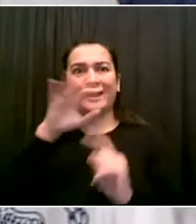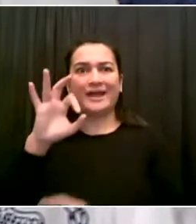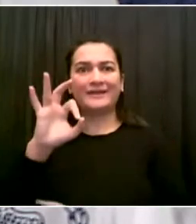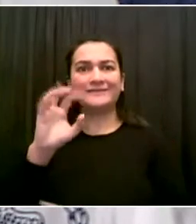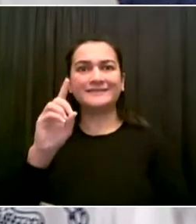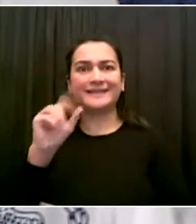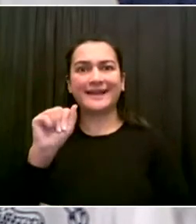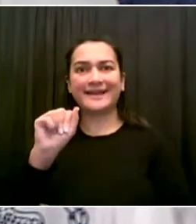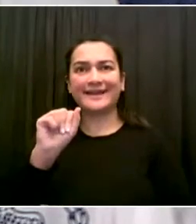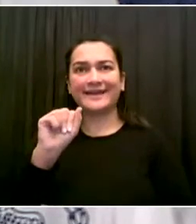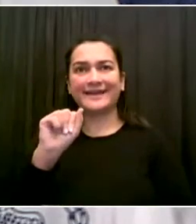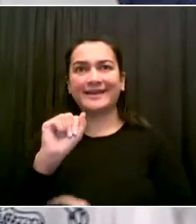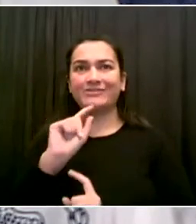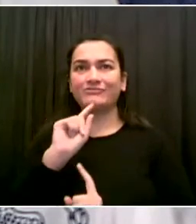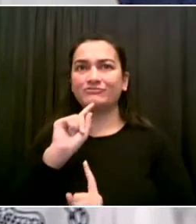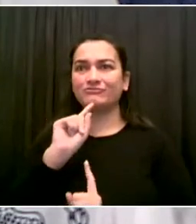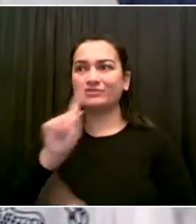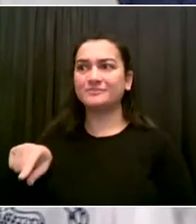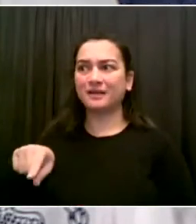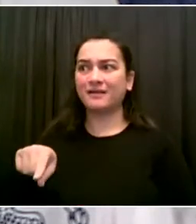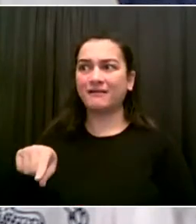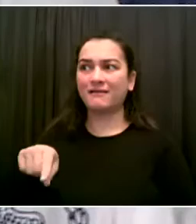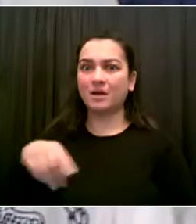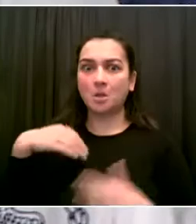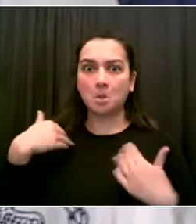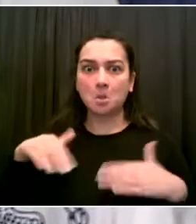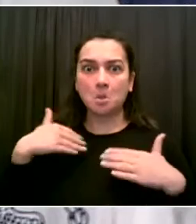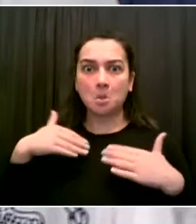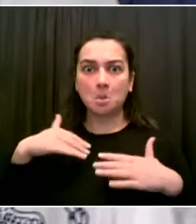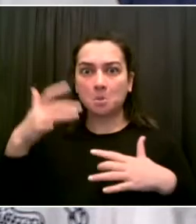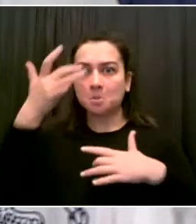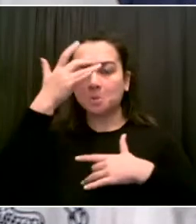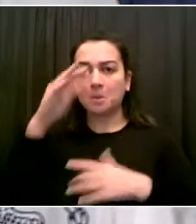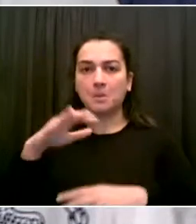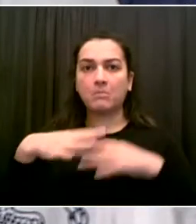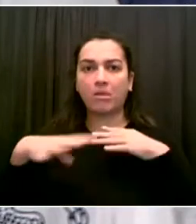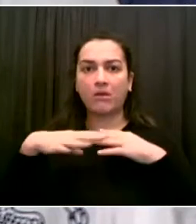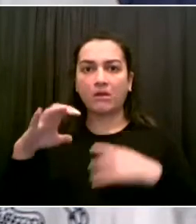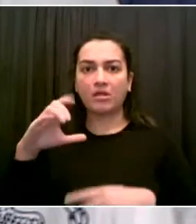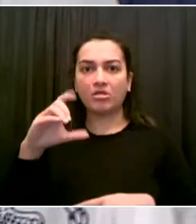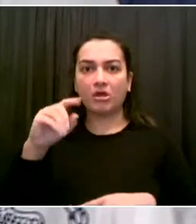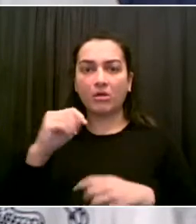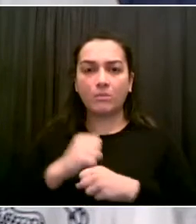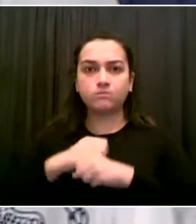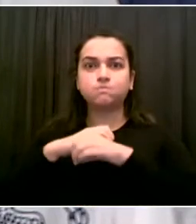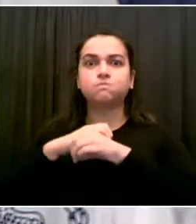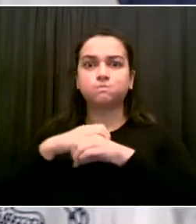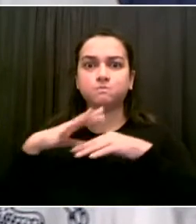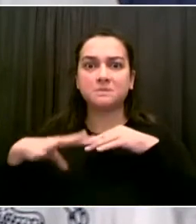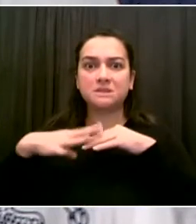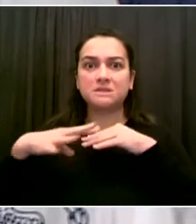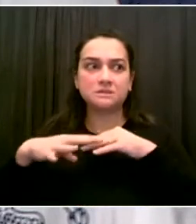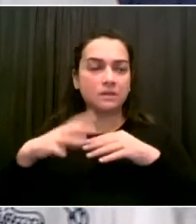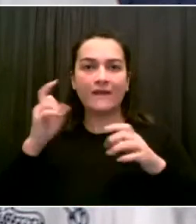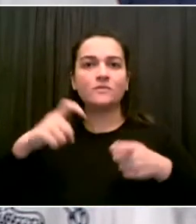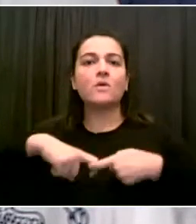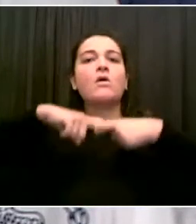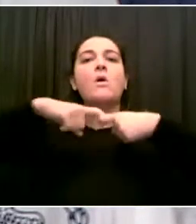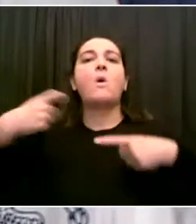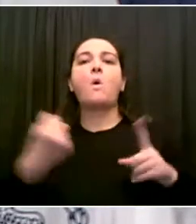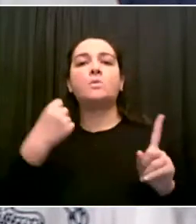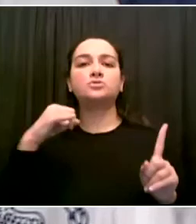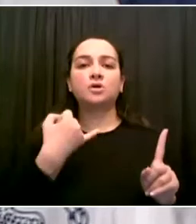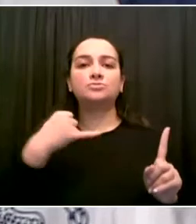this? David, thank you for the question, and I will answer personally to you. I saw it